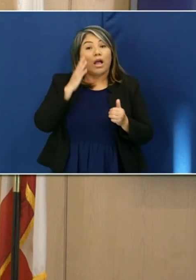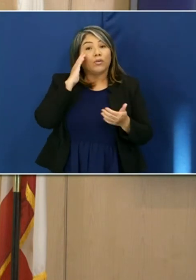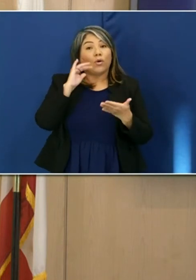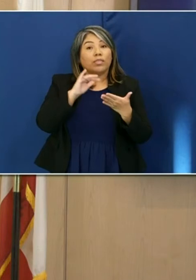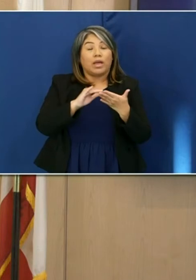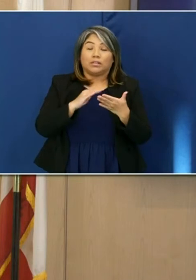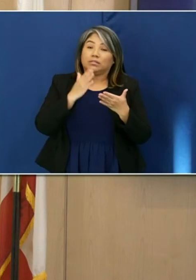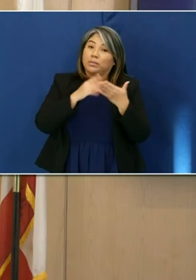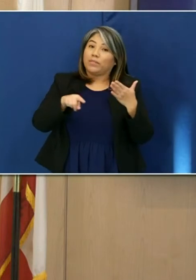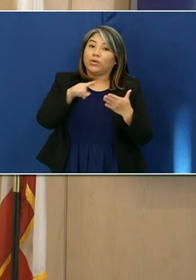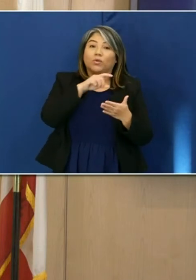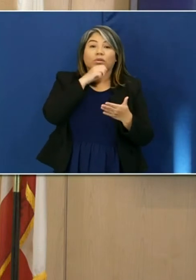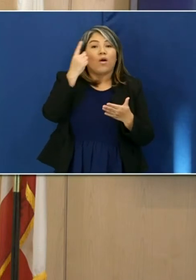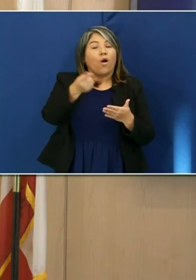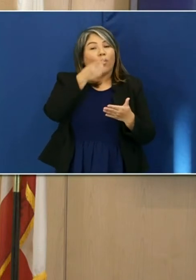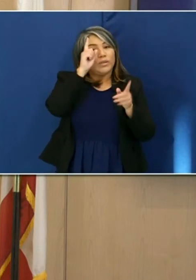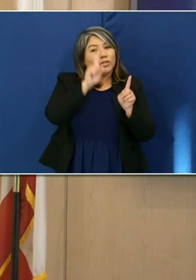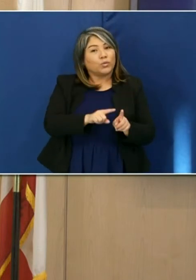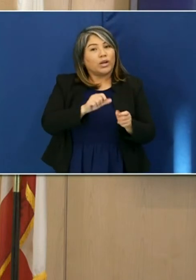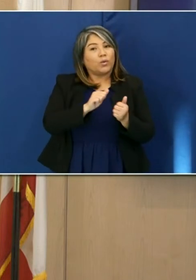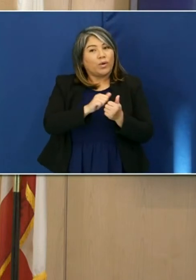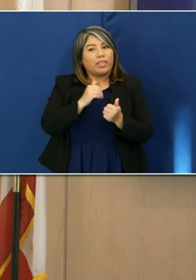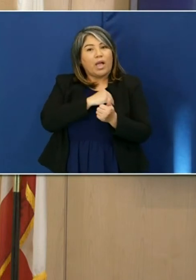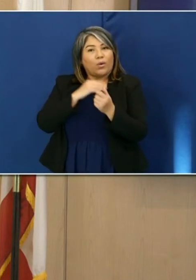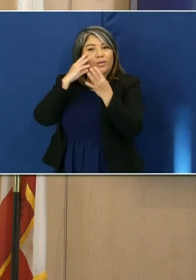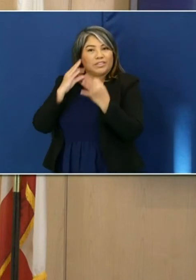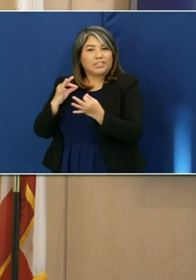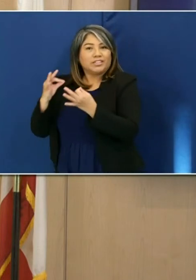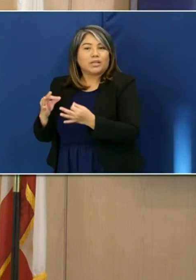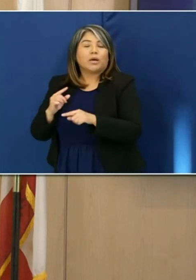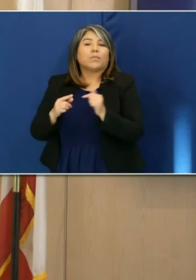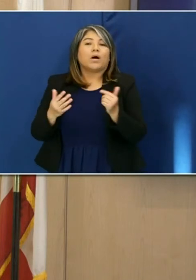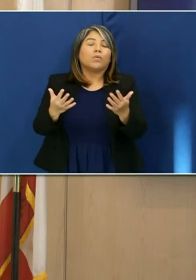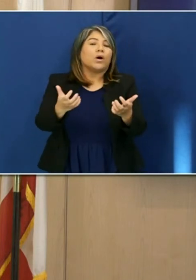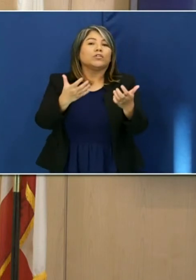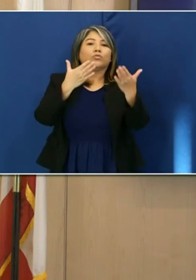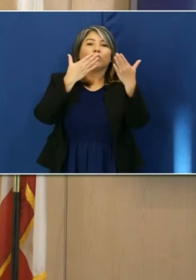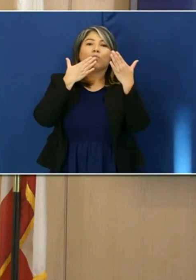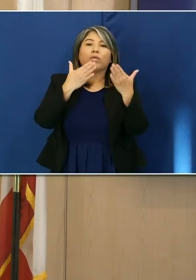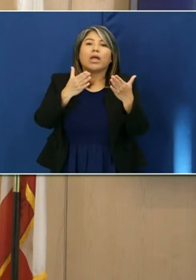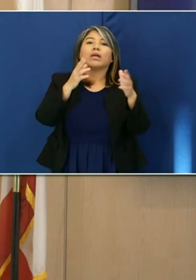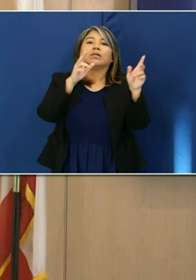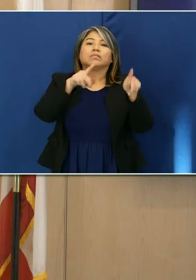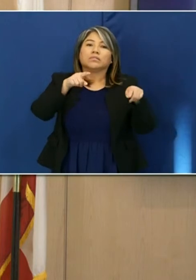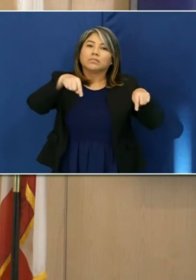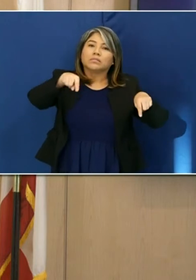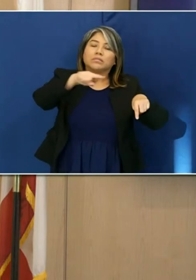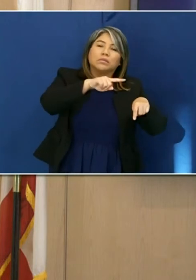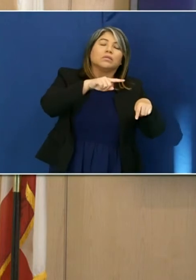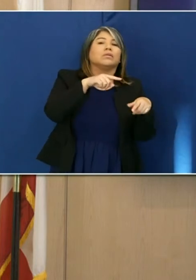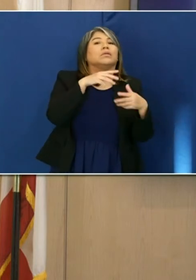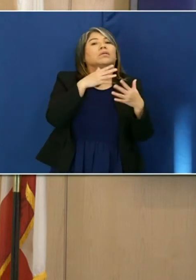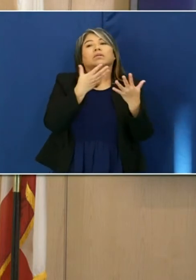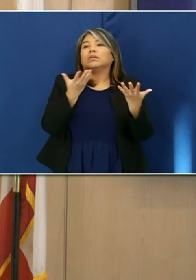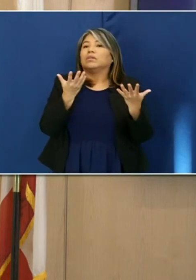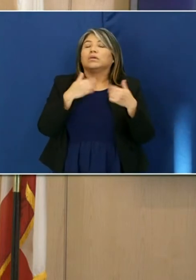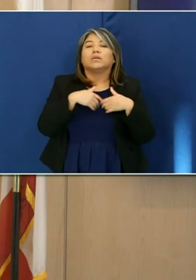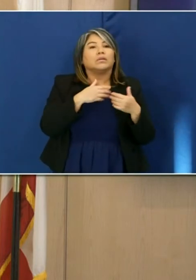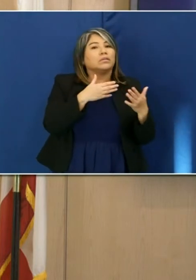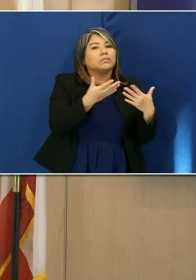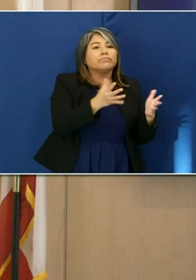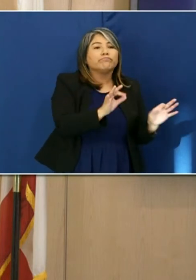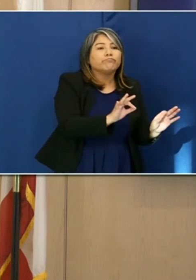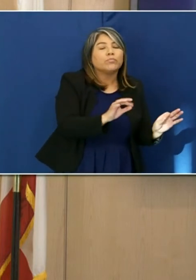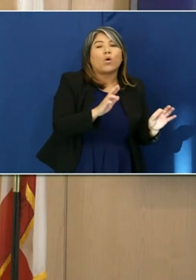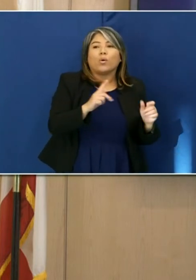that some of you haven't always agreed with the decisions we've made, but I want to thank those San Diegans who, through acts both large and